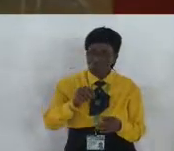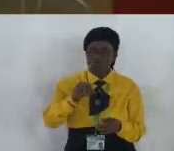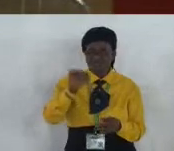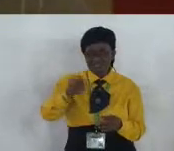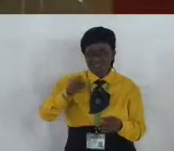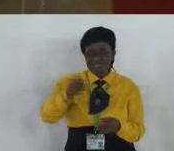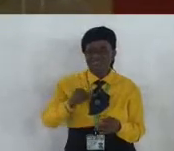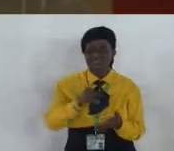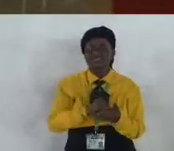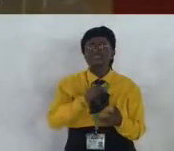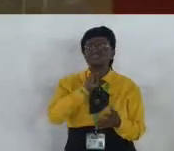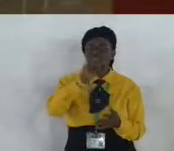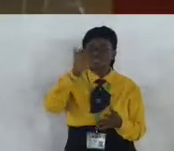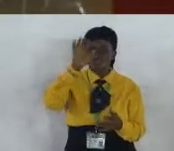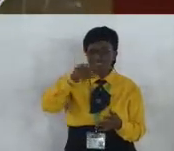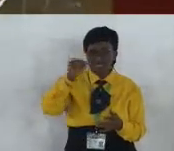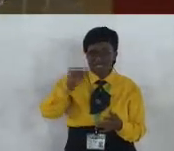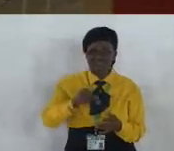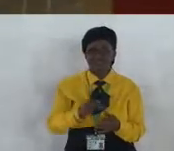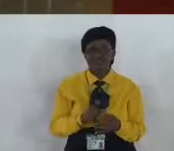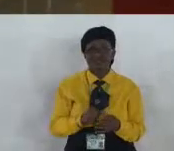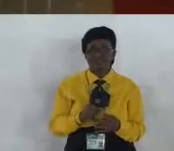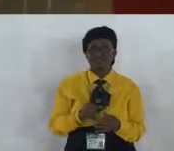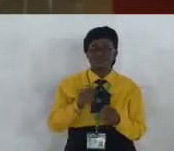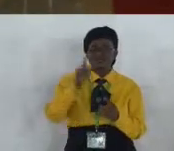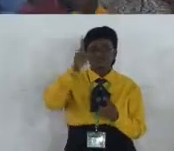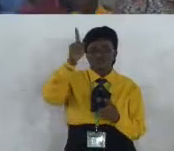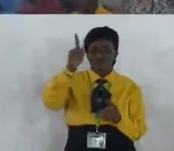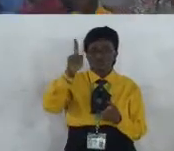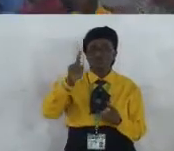You have cured incurable before.